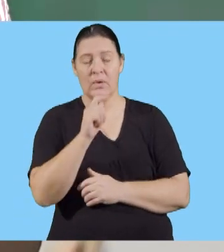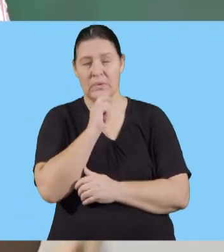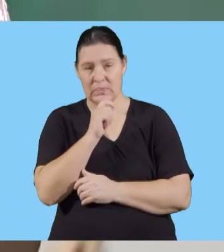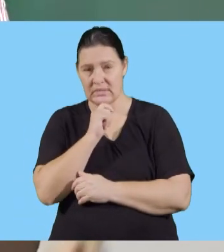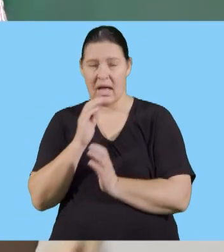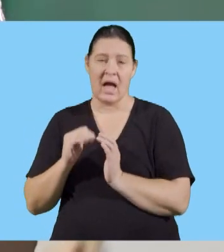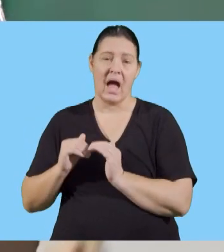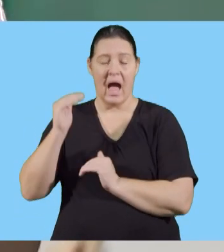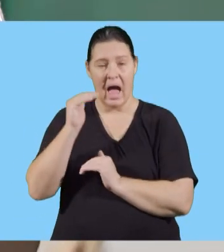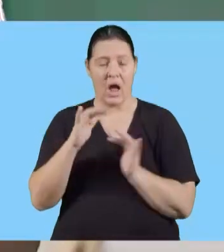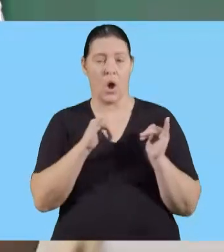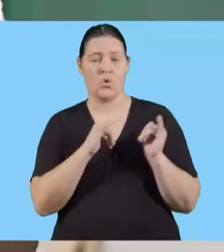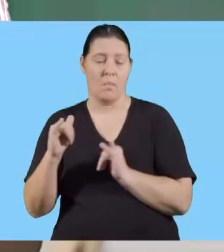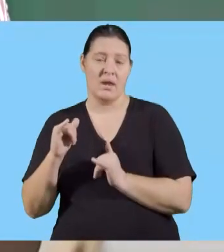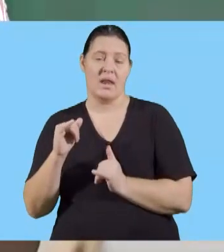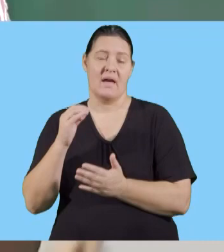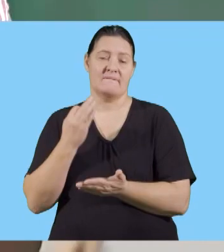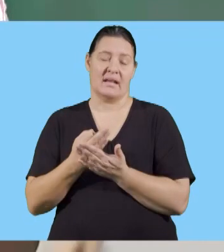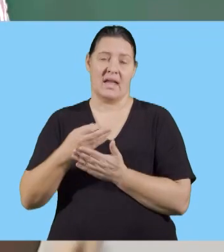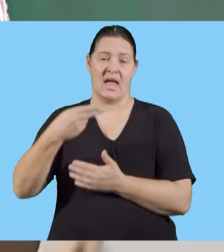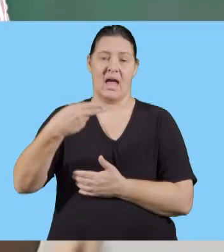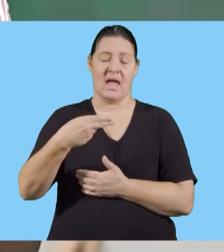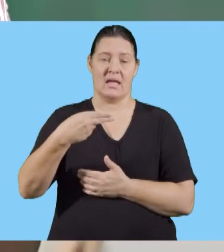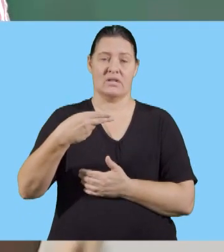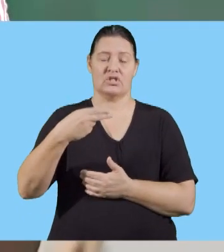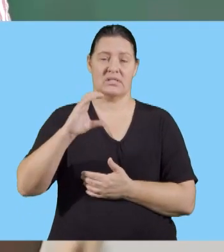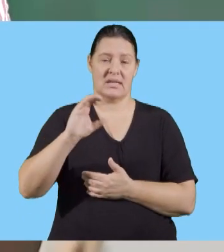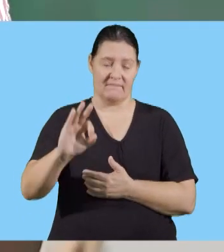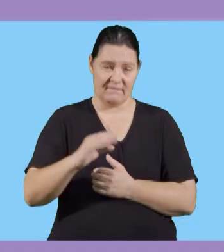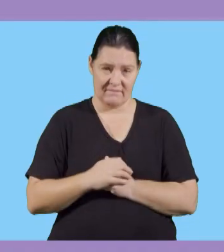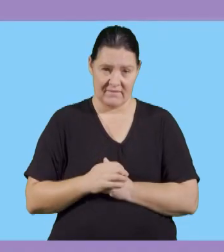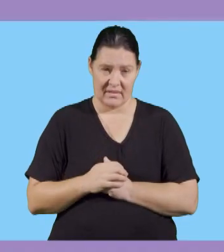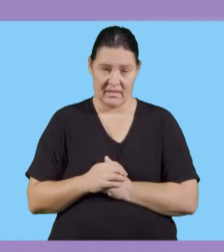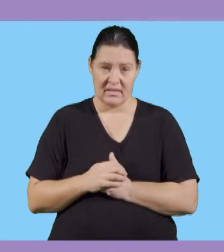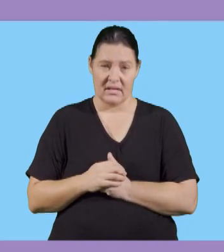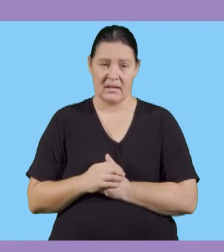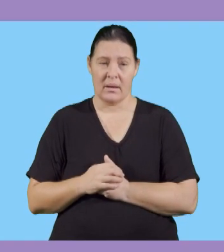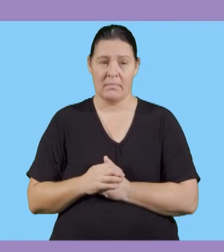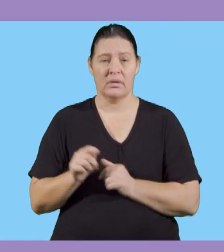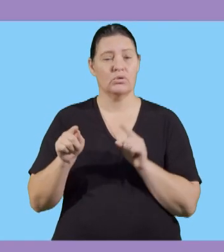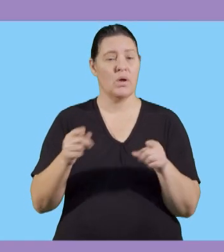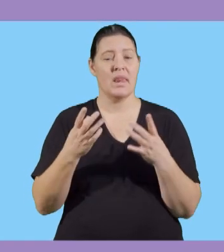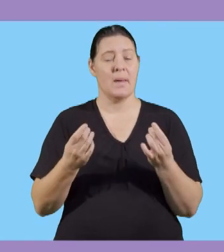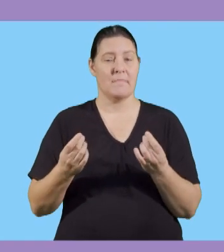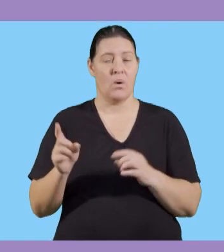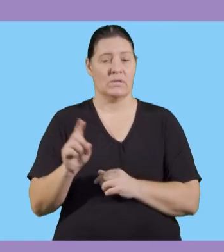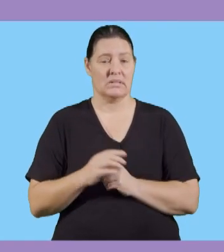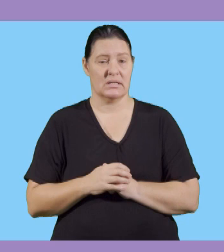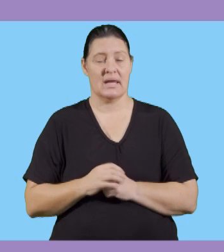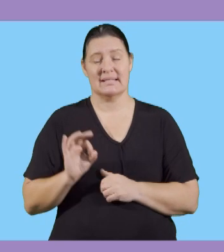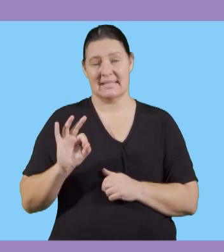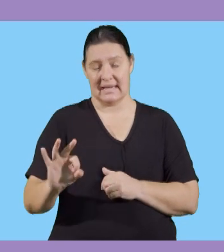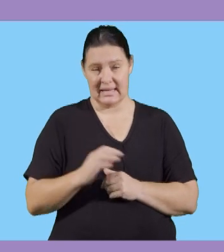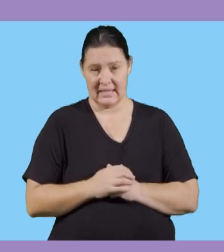our highest common factor so that we can get it in simplest form. And our highest common factor between these two numbers is